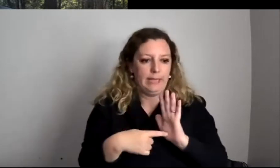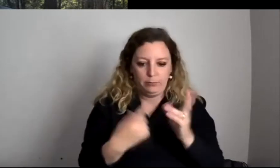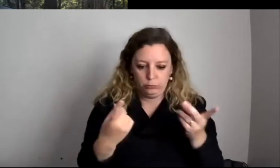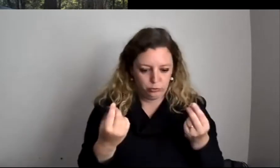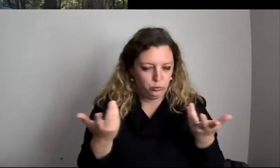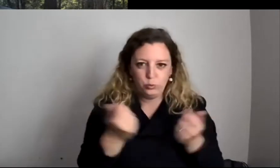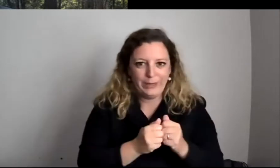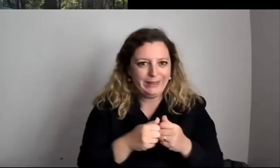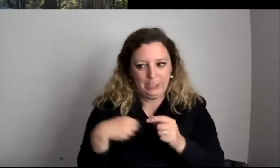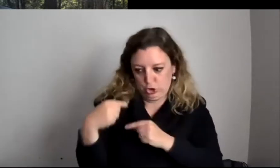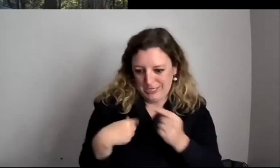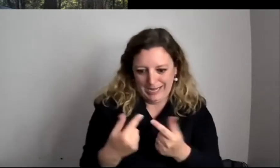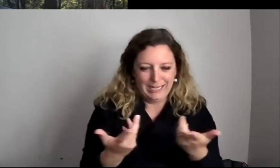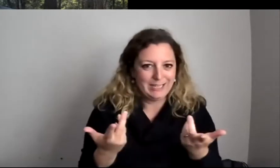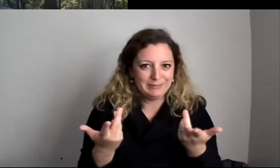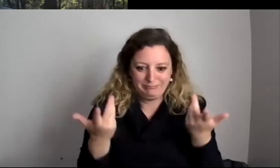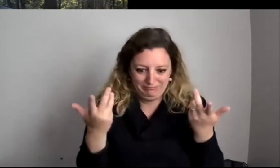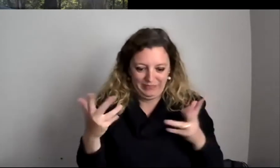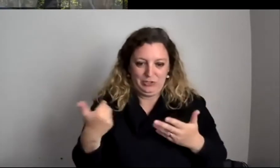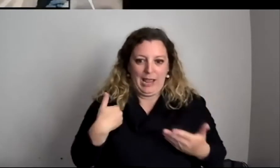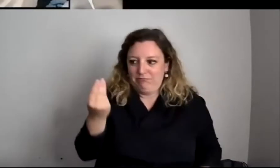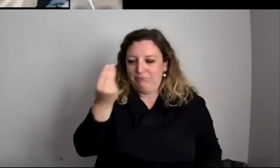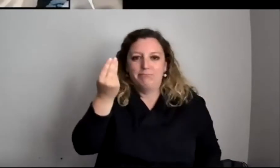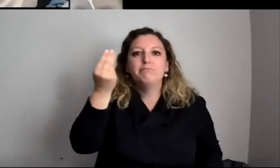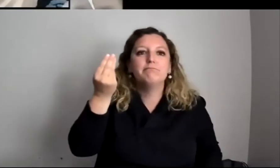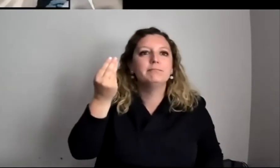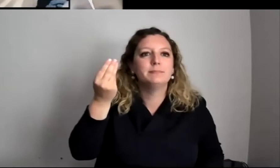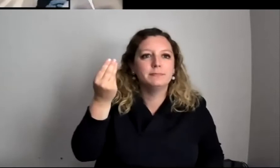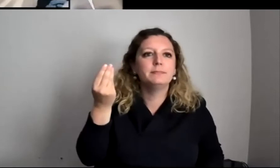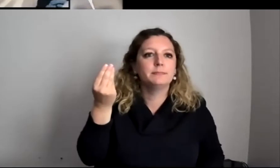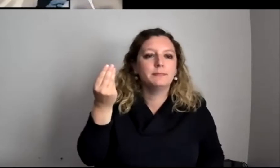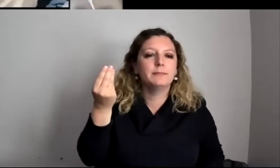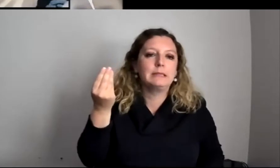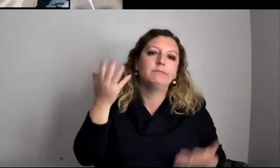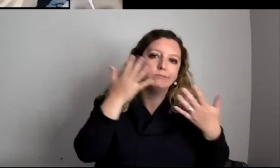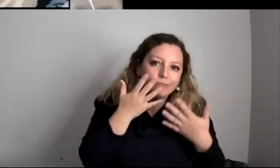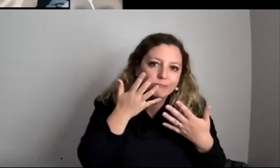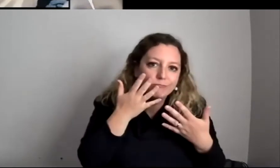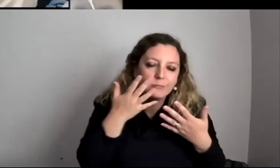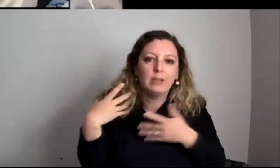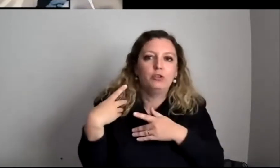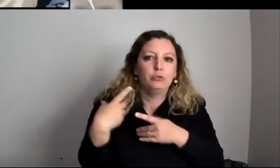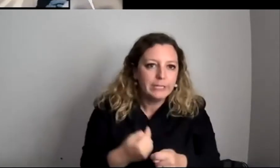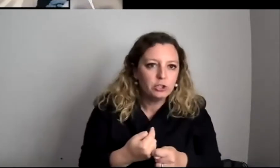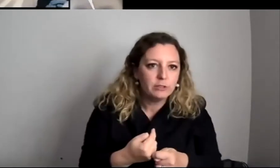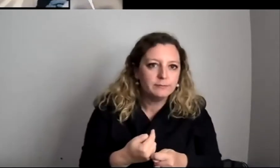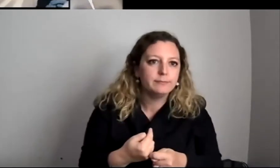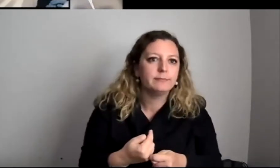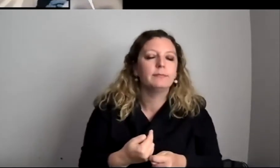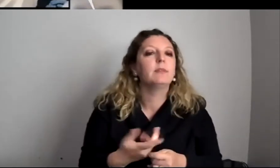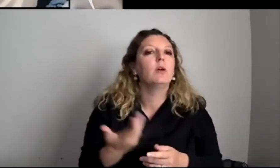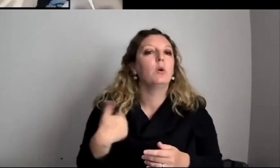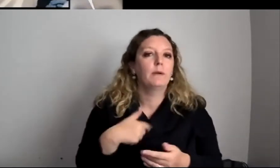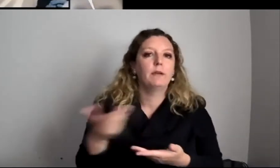with the genetic samples once we have them in hand? Well, unfortunately, traditionally, we've had